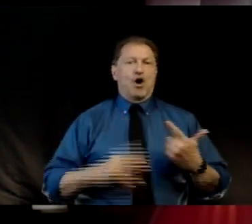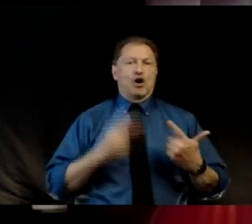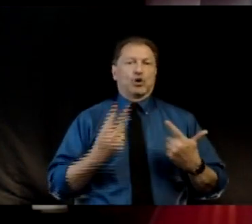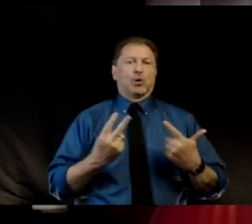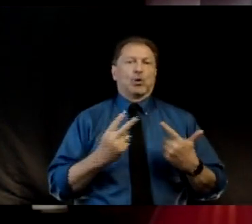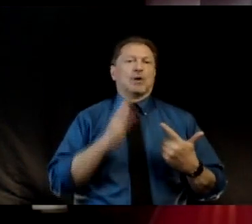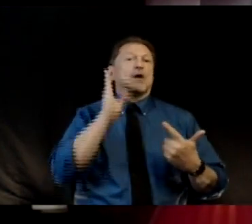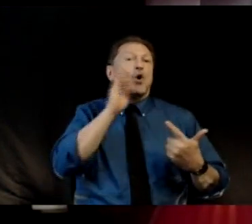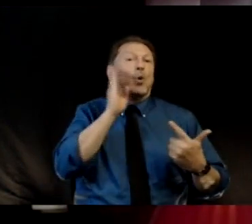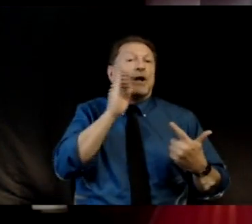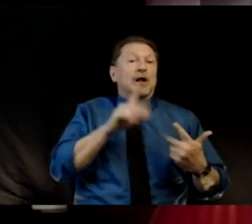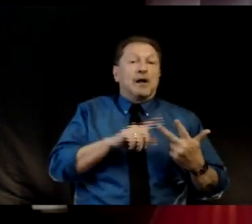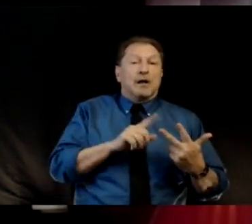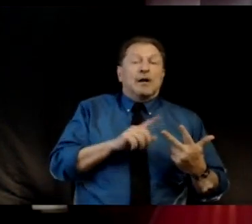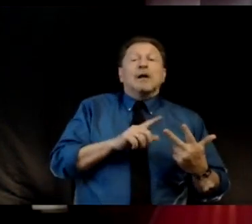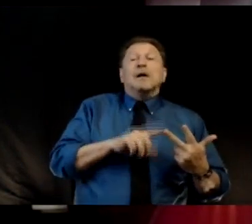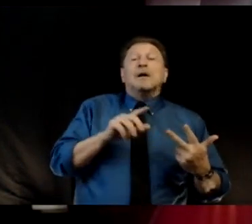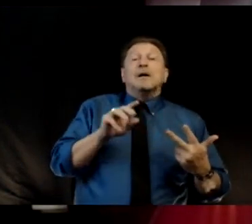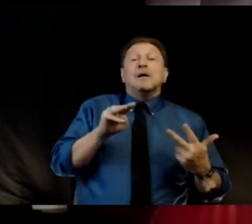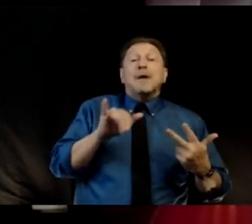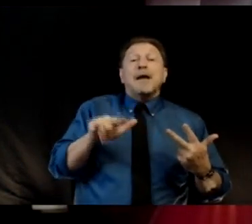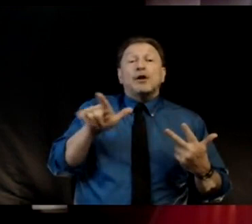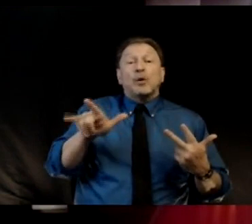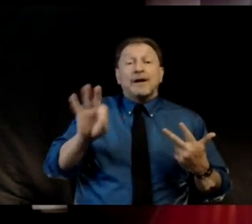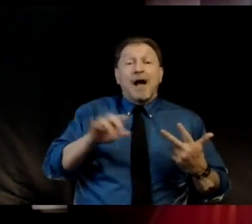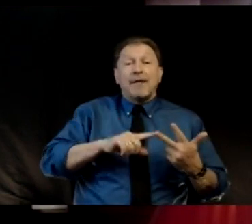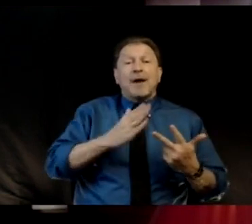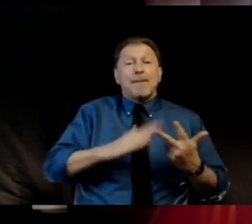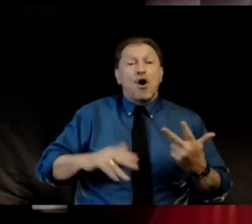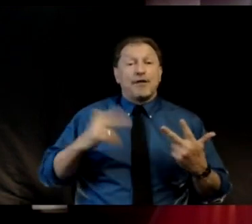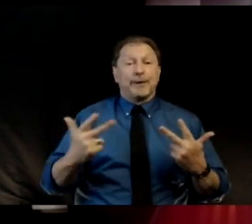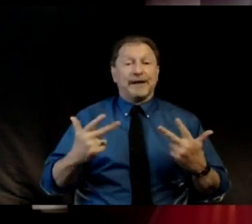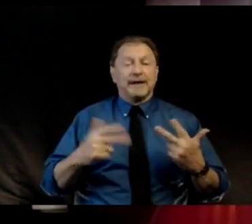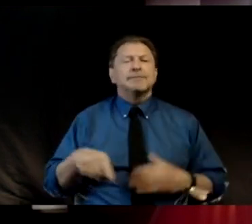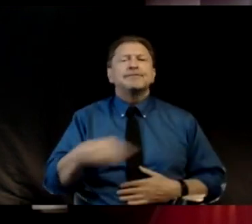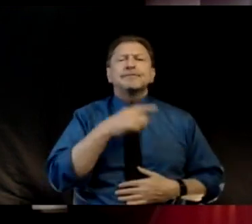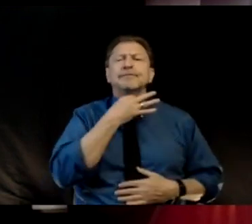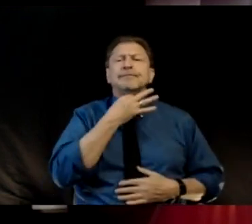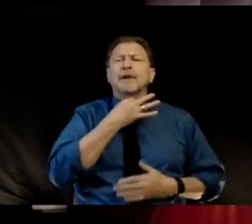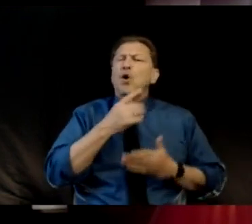metrics, they're updated each afternoon and posted online at